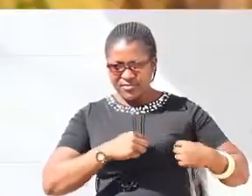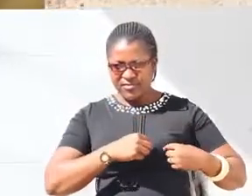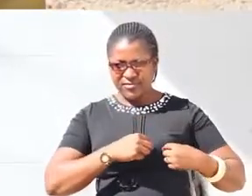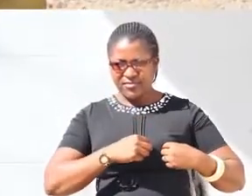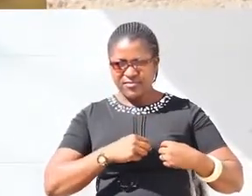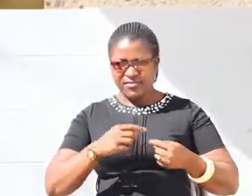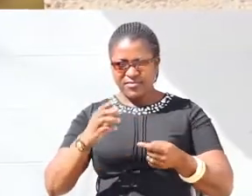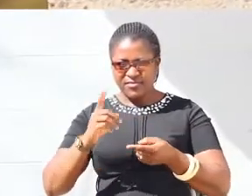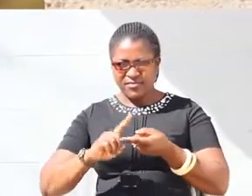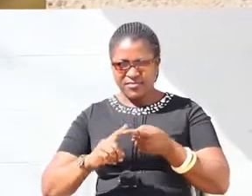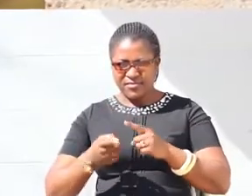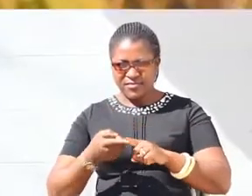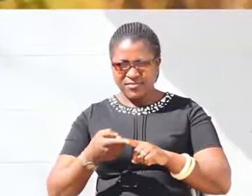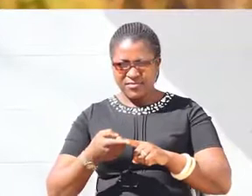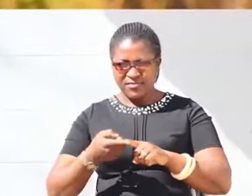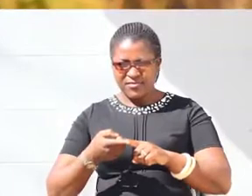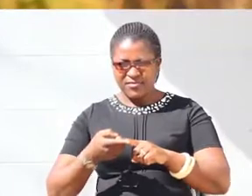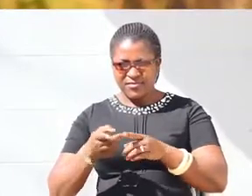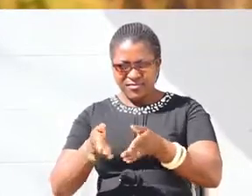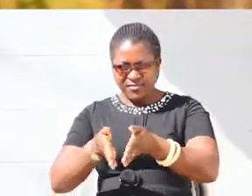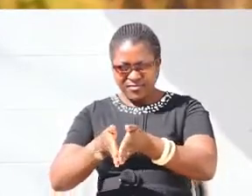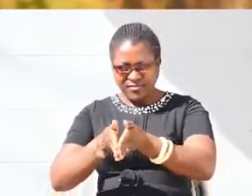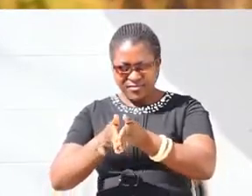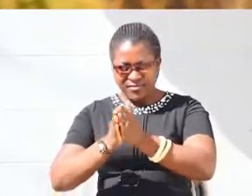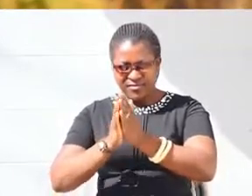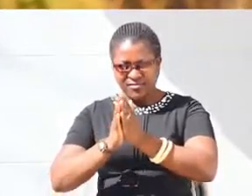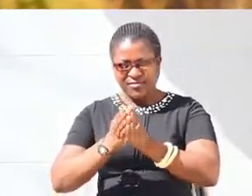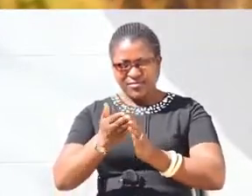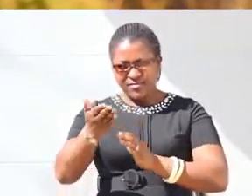sichawa sa Yesu shamba na mikupano